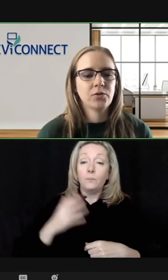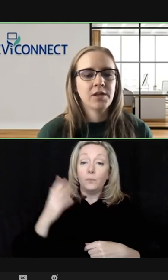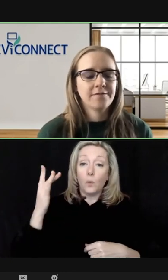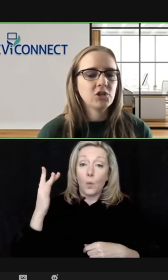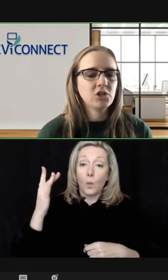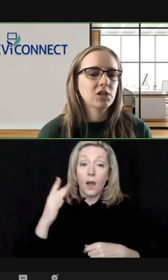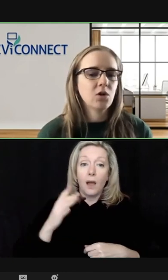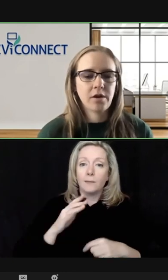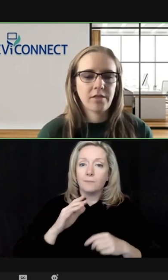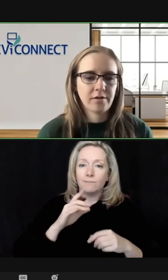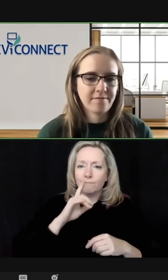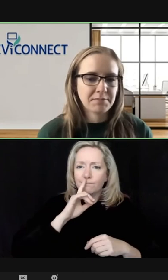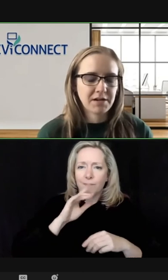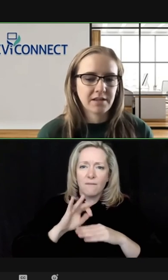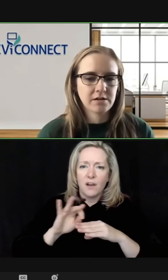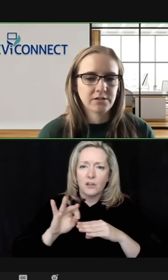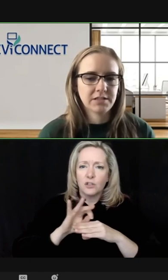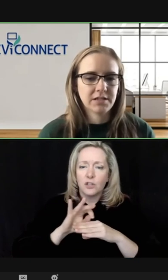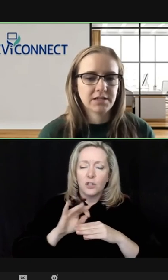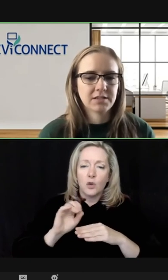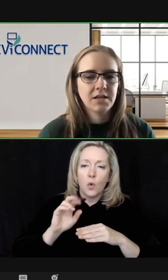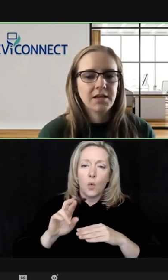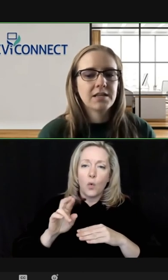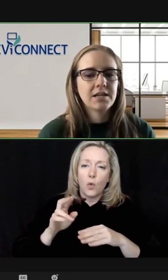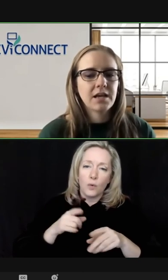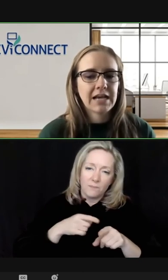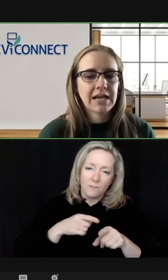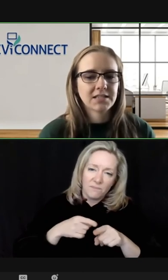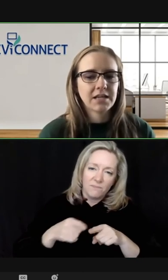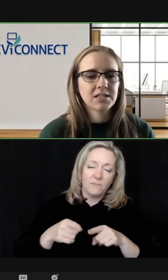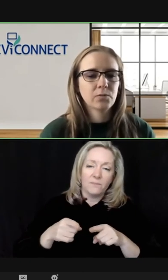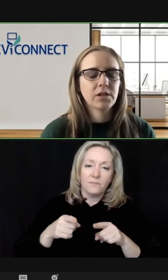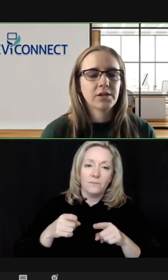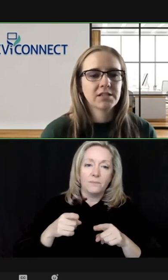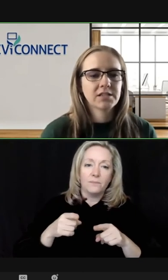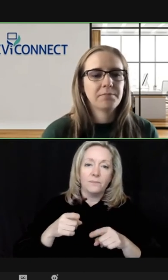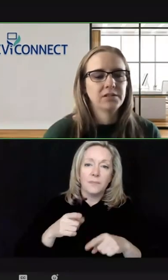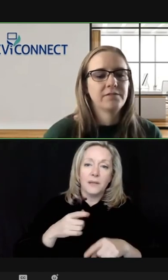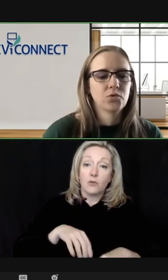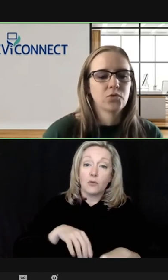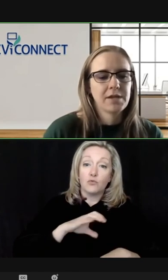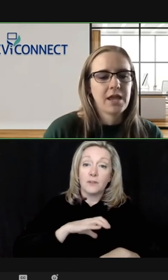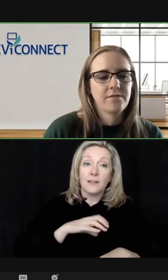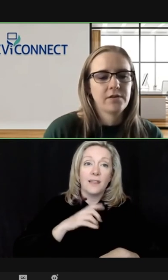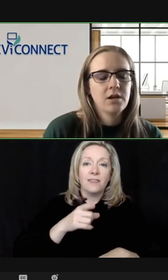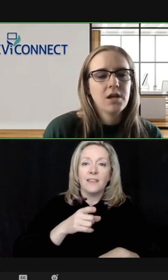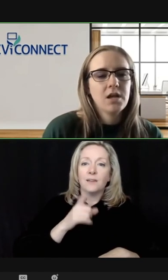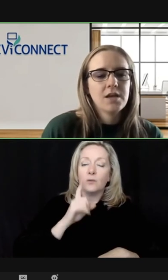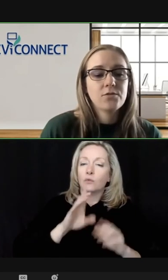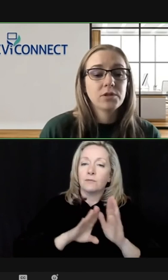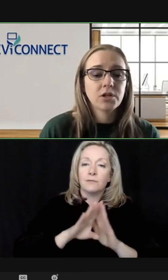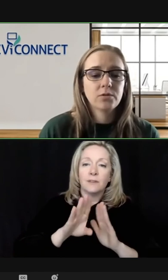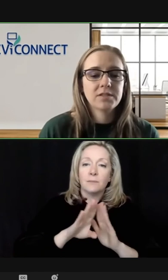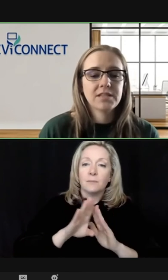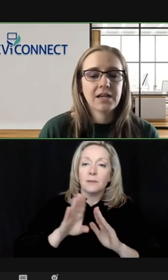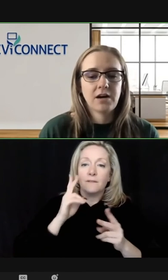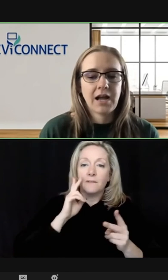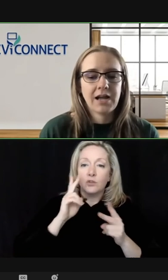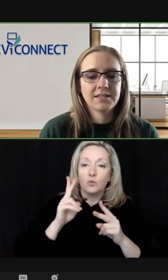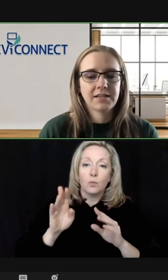related to the function or the refinement of the characteristics. In a task like this, we're looking to build visual behavior. If you